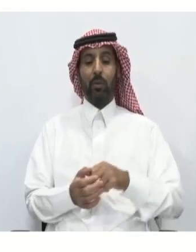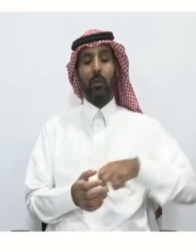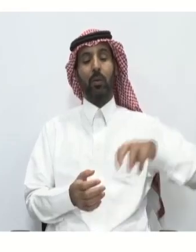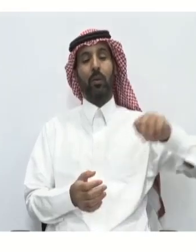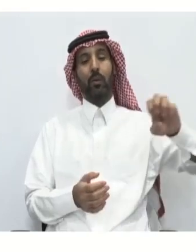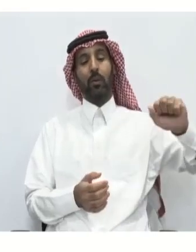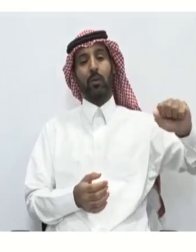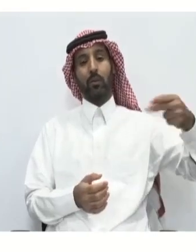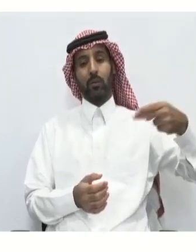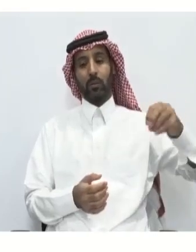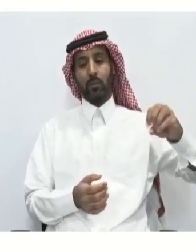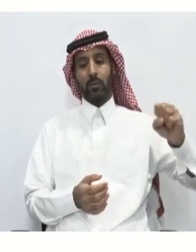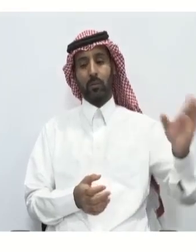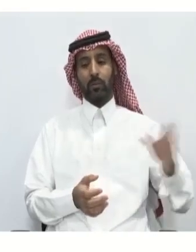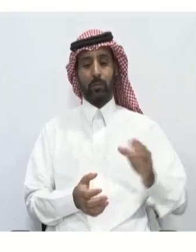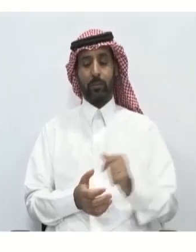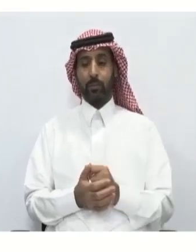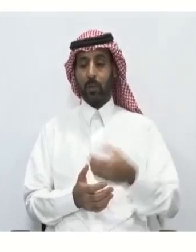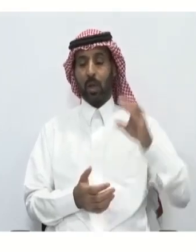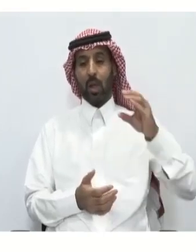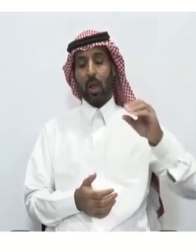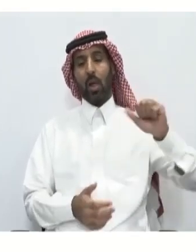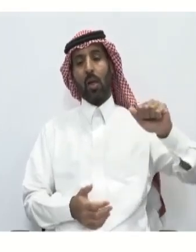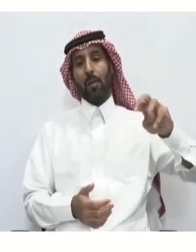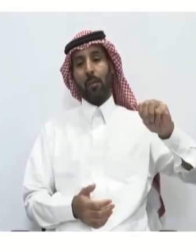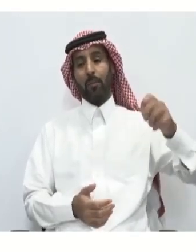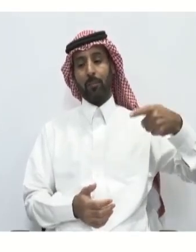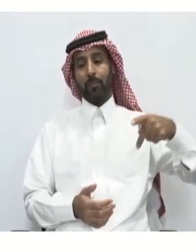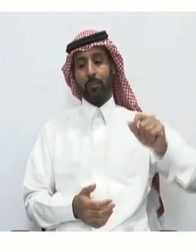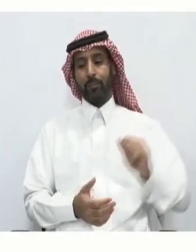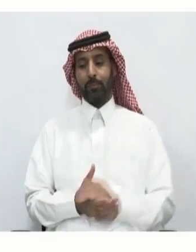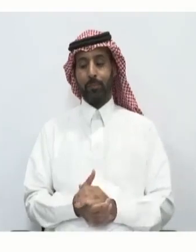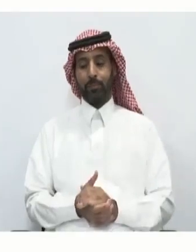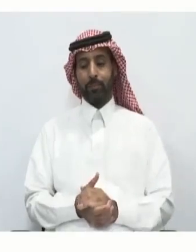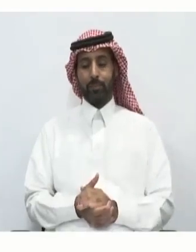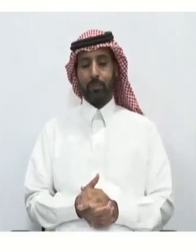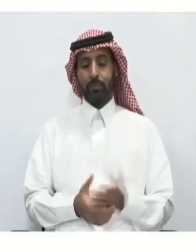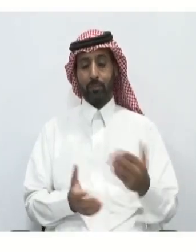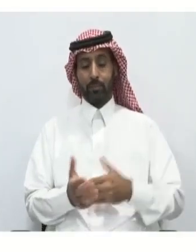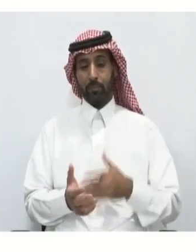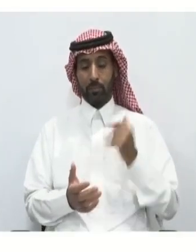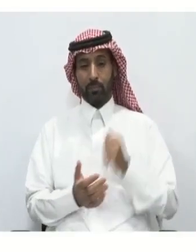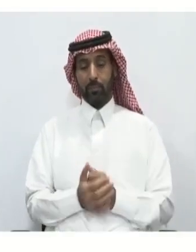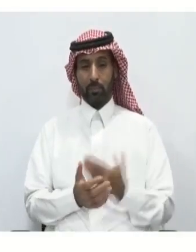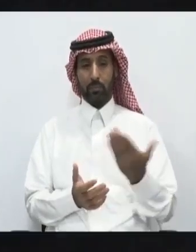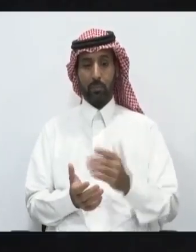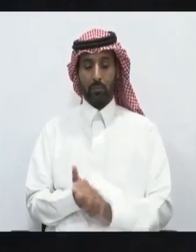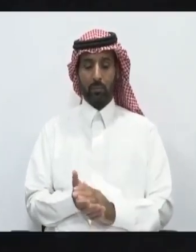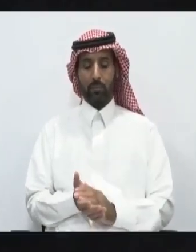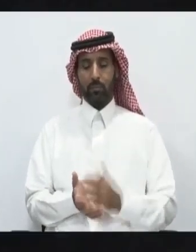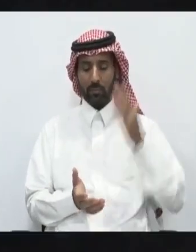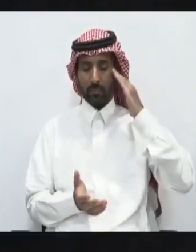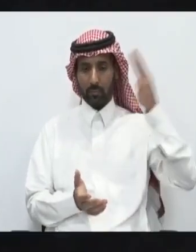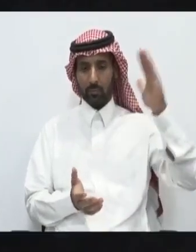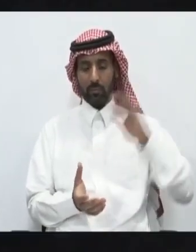ecotourism costs more to sustain. It costs more to save it, to sustain it. And with that, we reach to the end of this lesson.